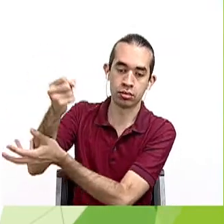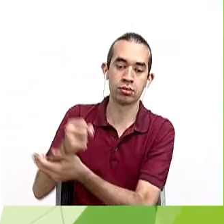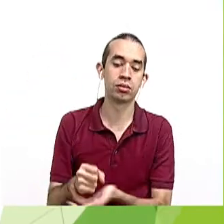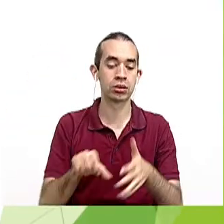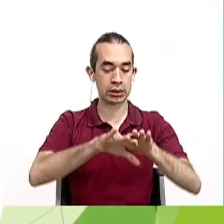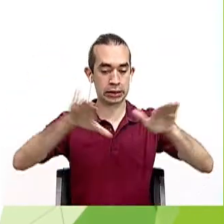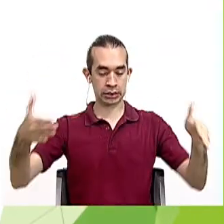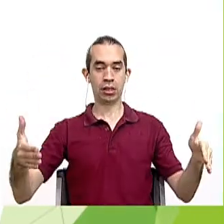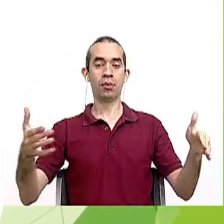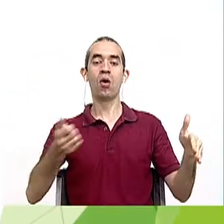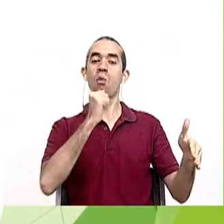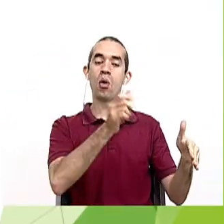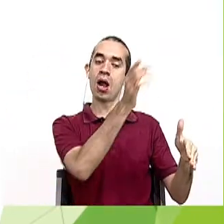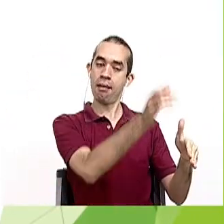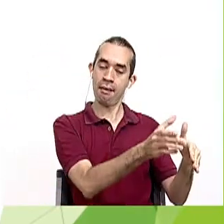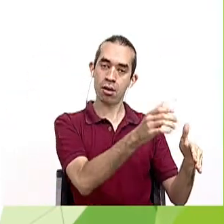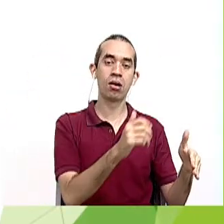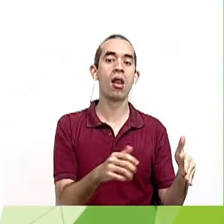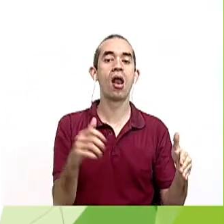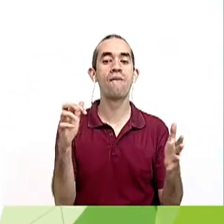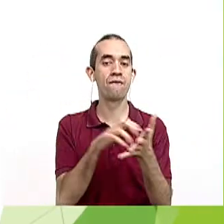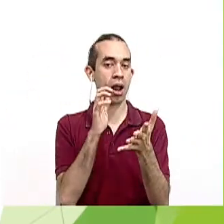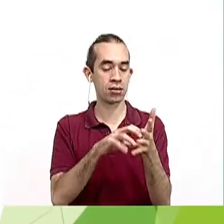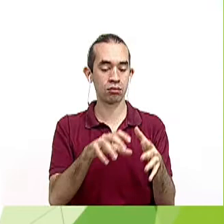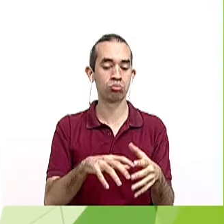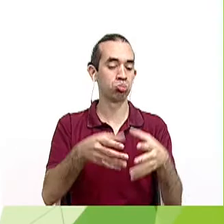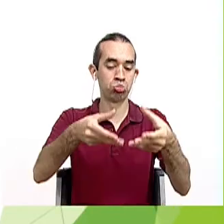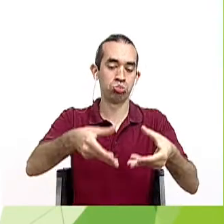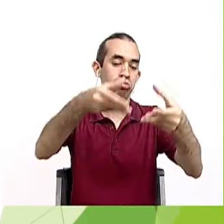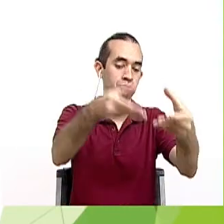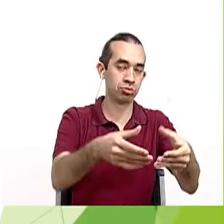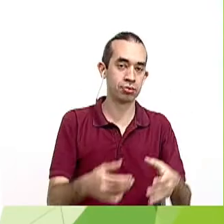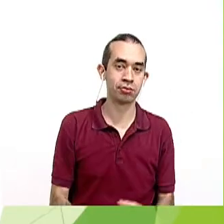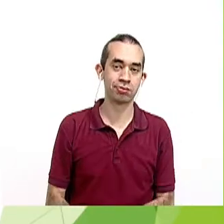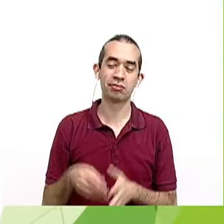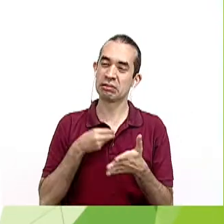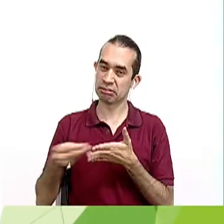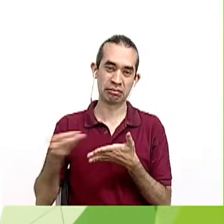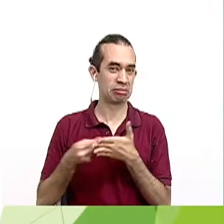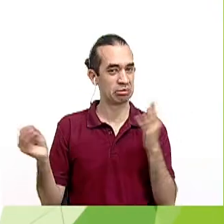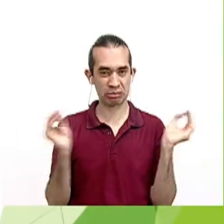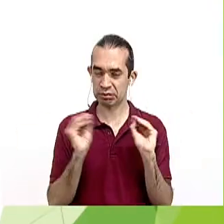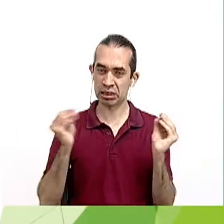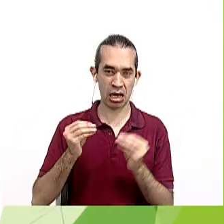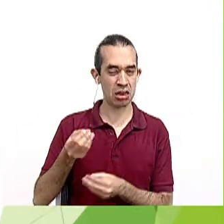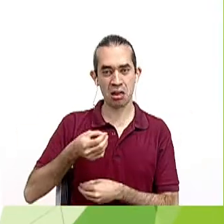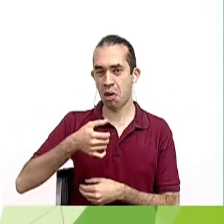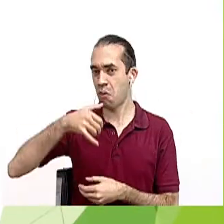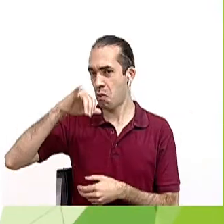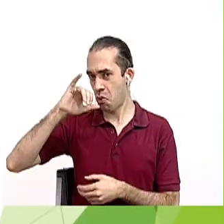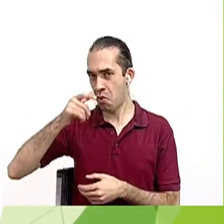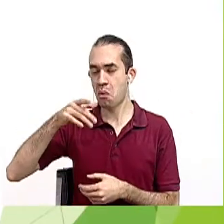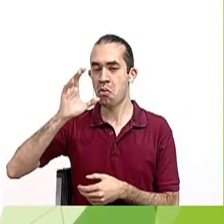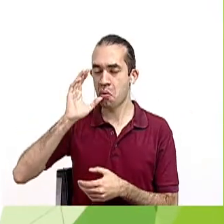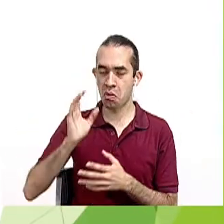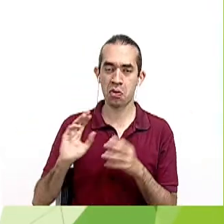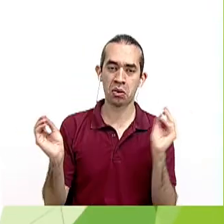table. Okay, we didn't buy any juice or any eggs. We